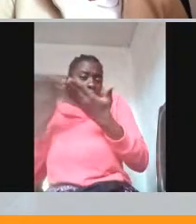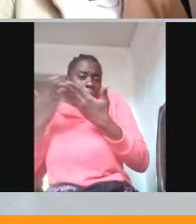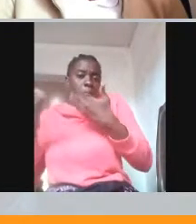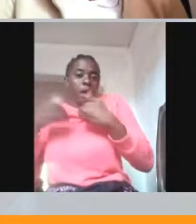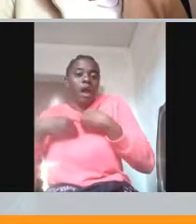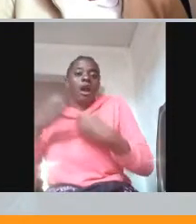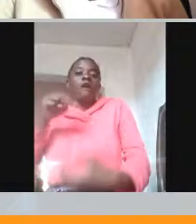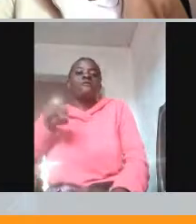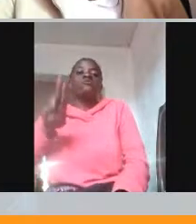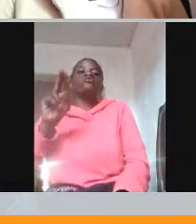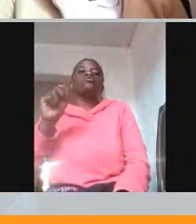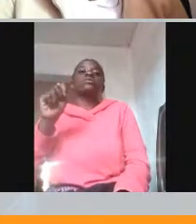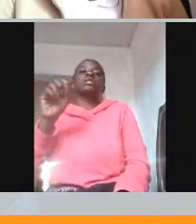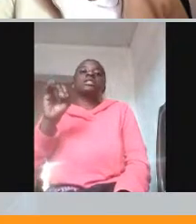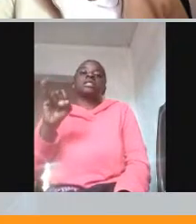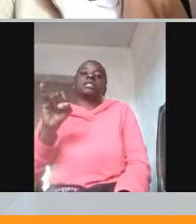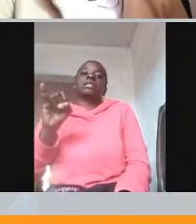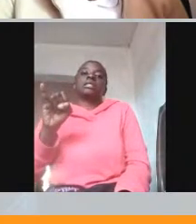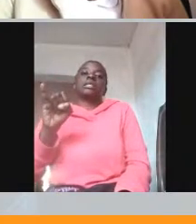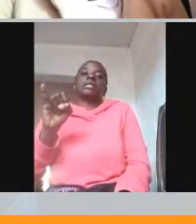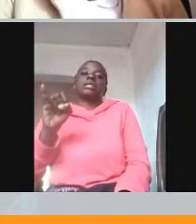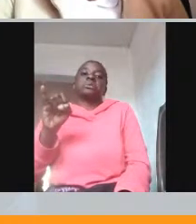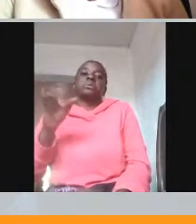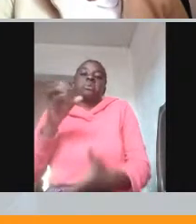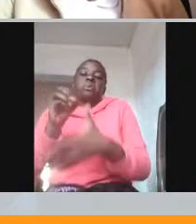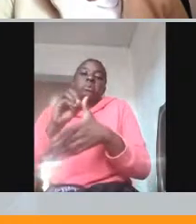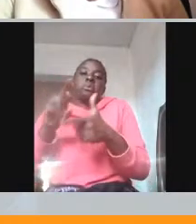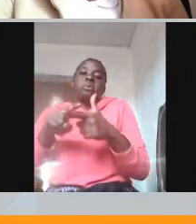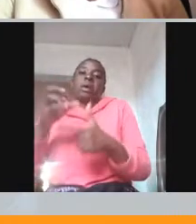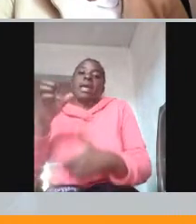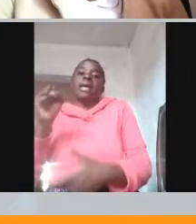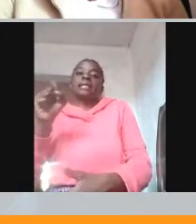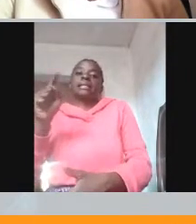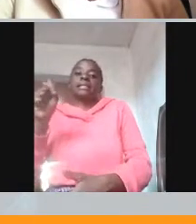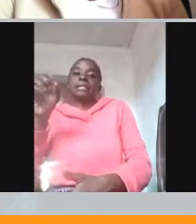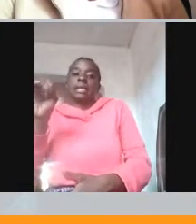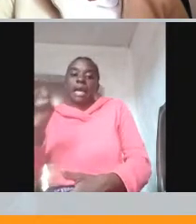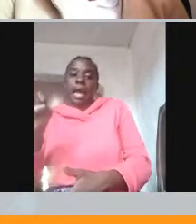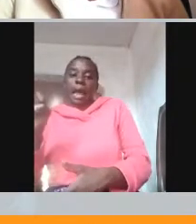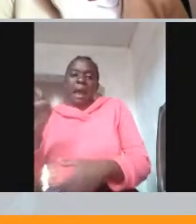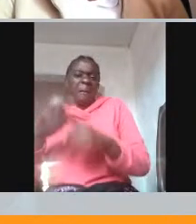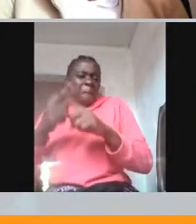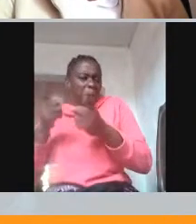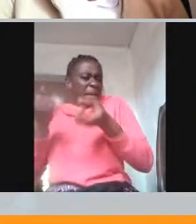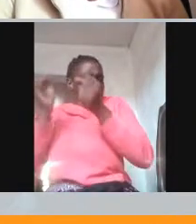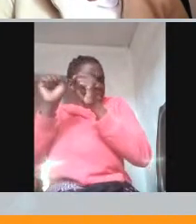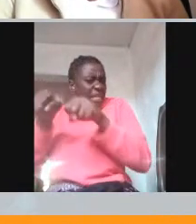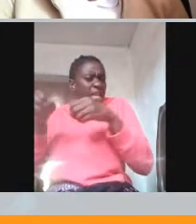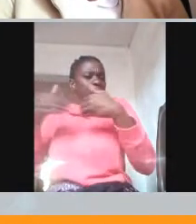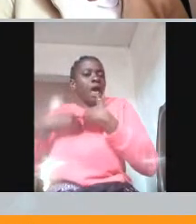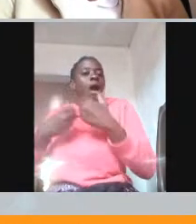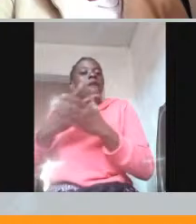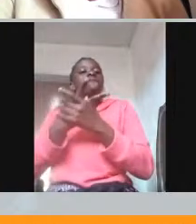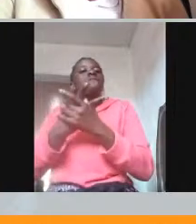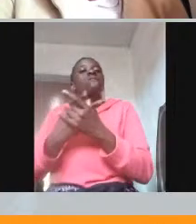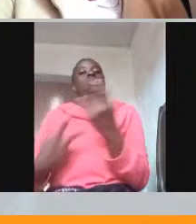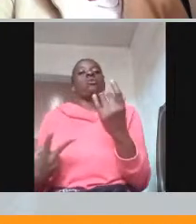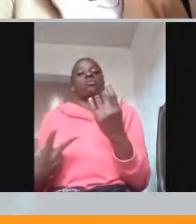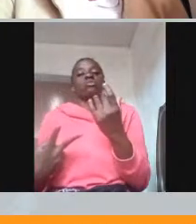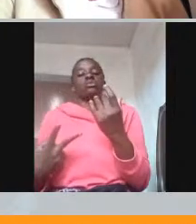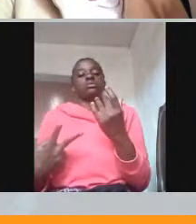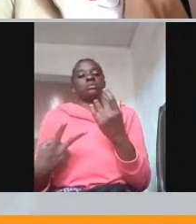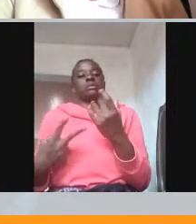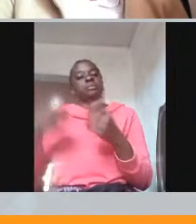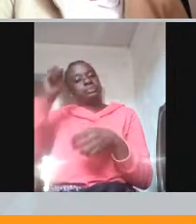UTI because definitely the bacteria can also invade in the urinary